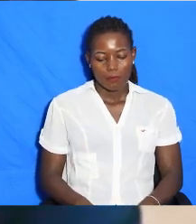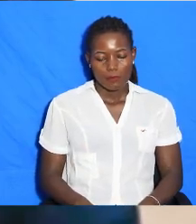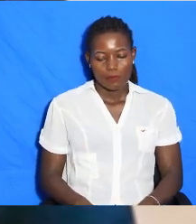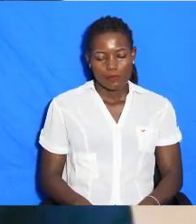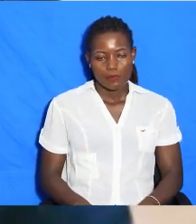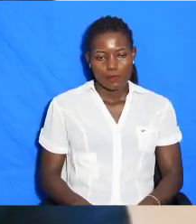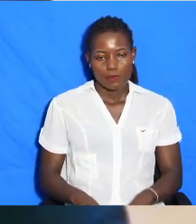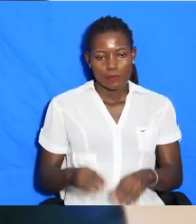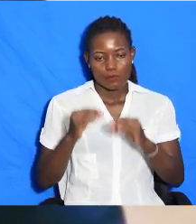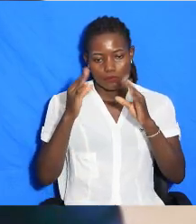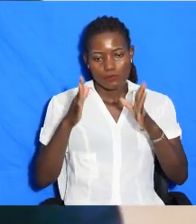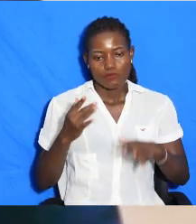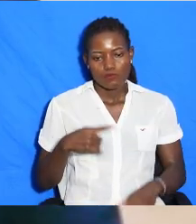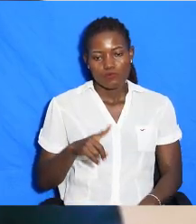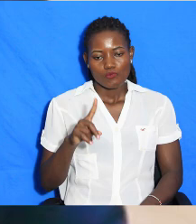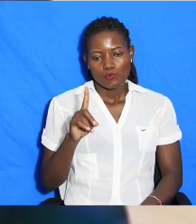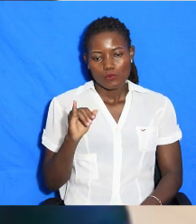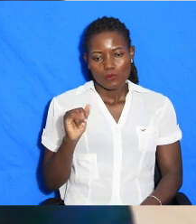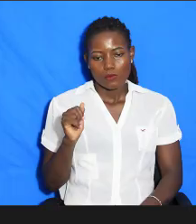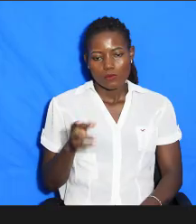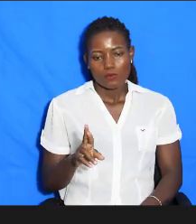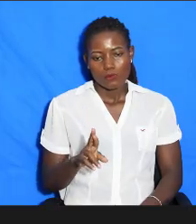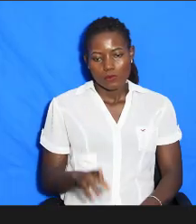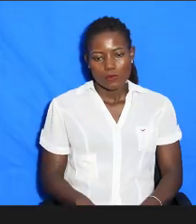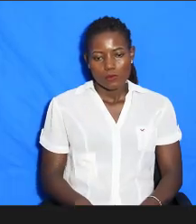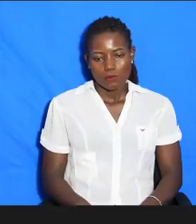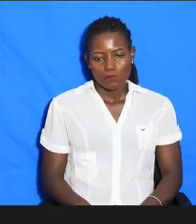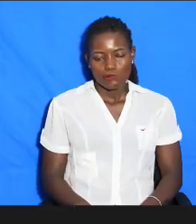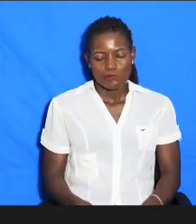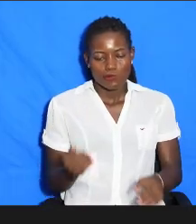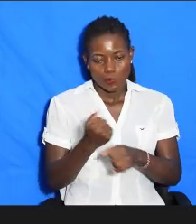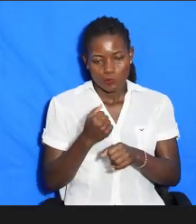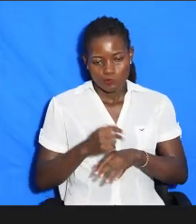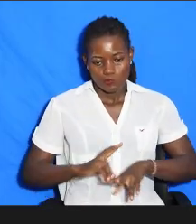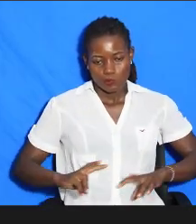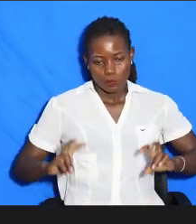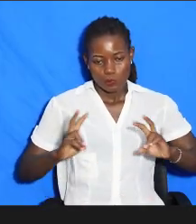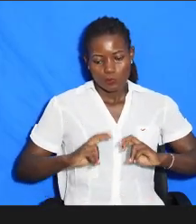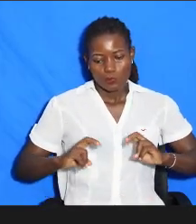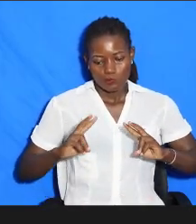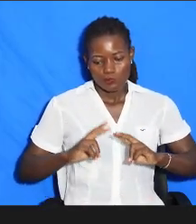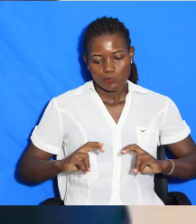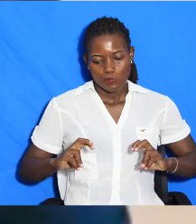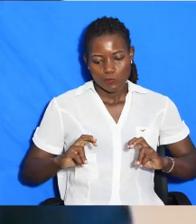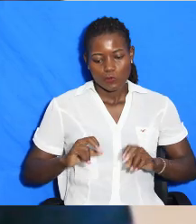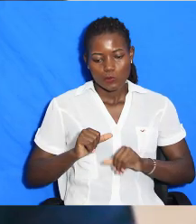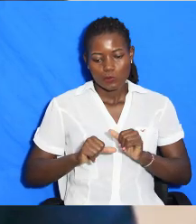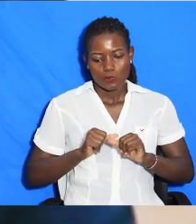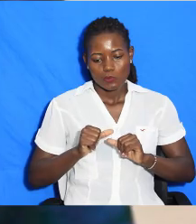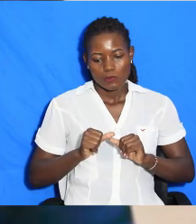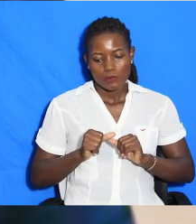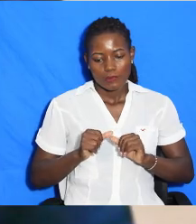called Wayne Dyer. He did Mm-hmm. a research Mm-hmm. on